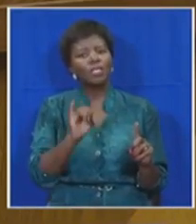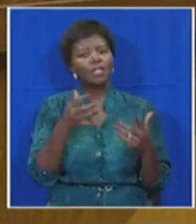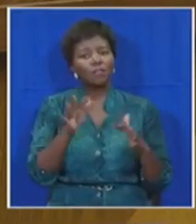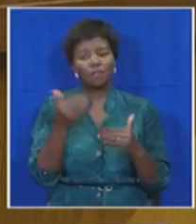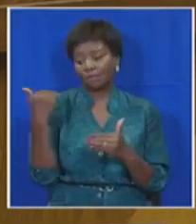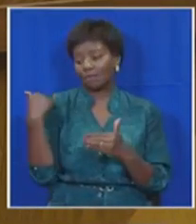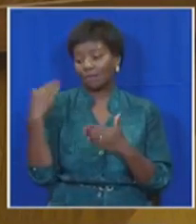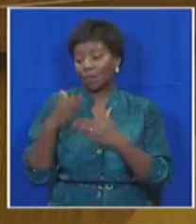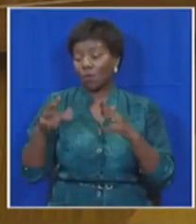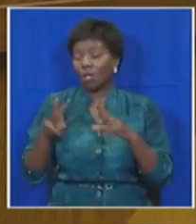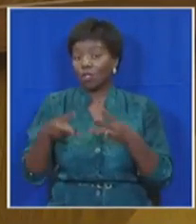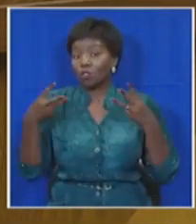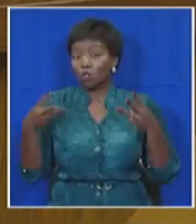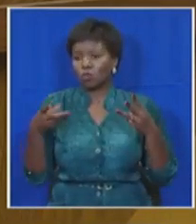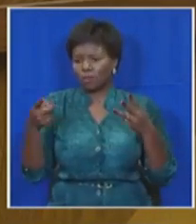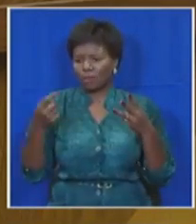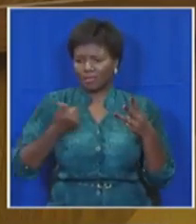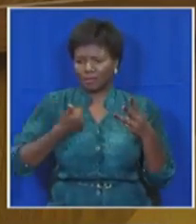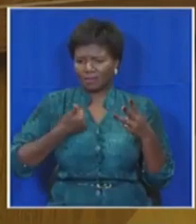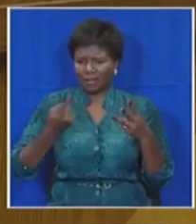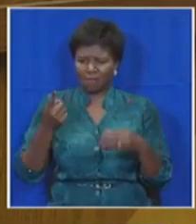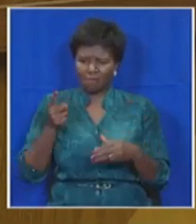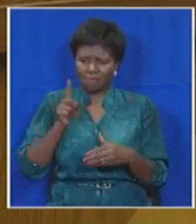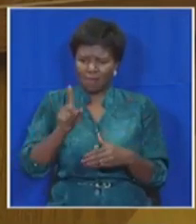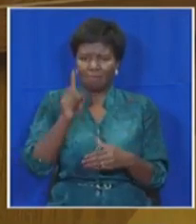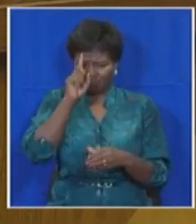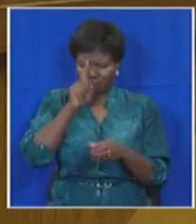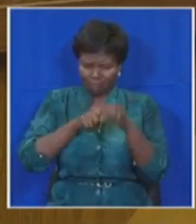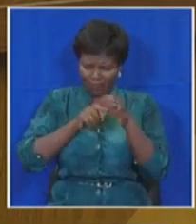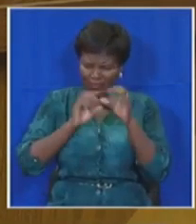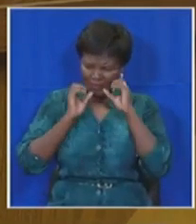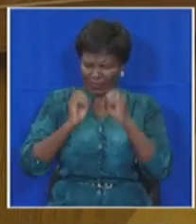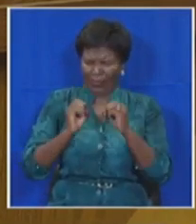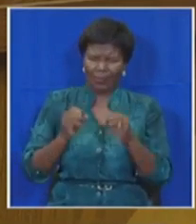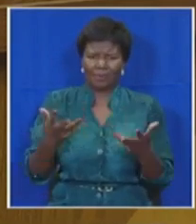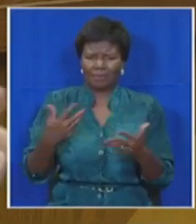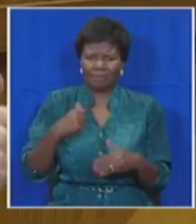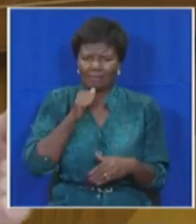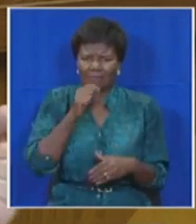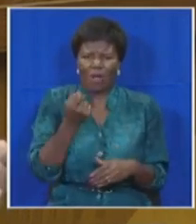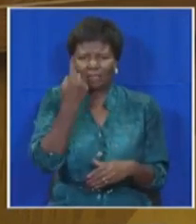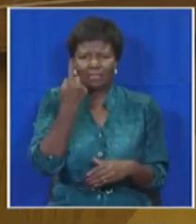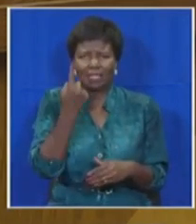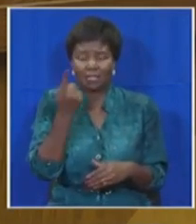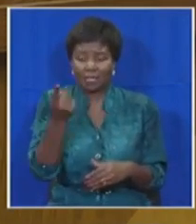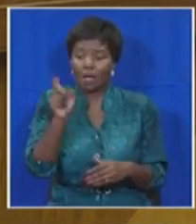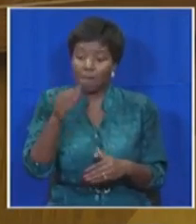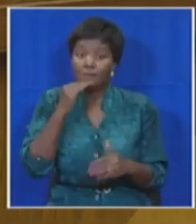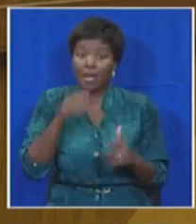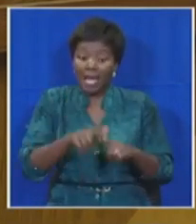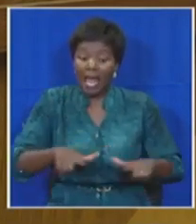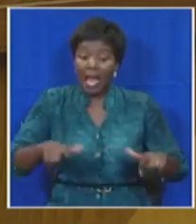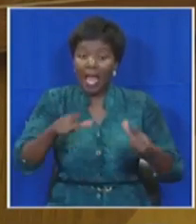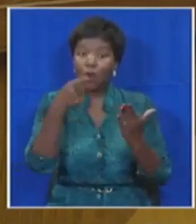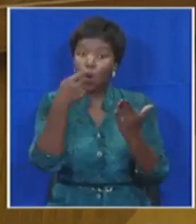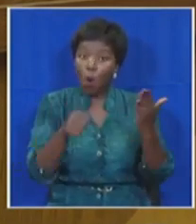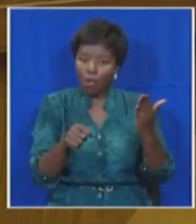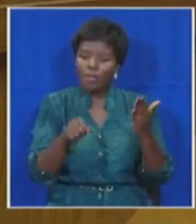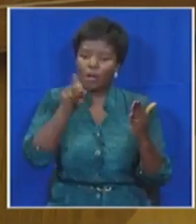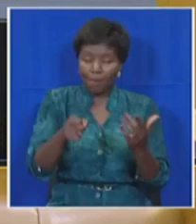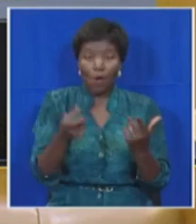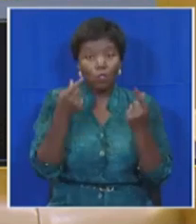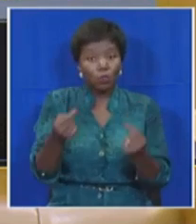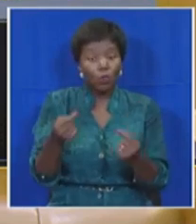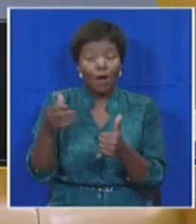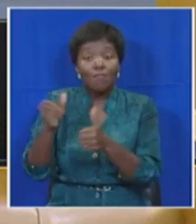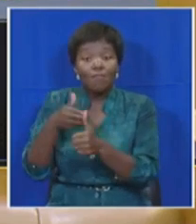papers, I can't imagine how you could possibly show your face here today. And I agree with you. I think we should do a land audit. I think he's absolutely right. We should start with a